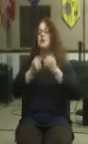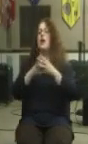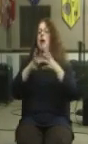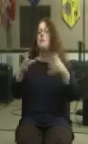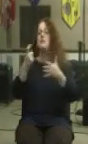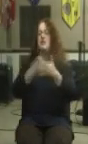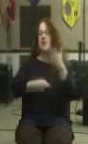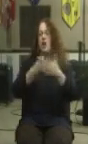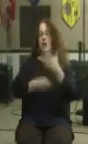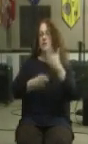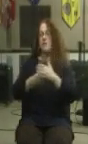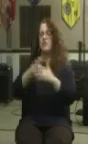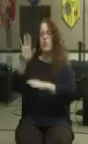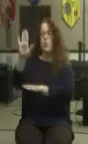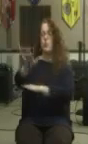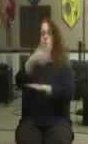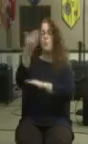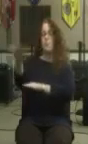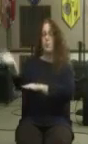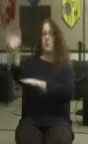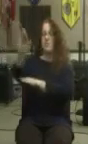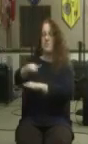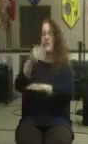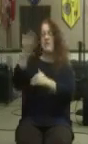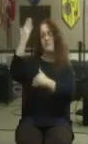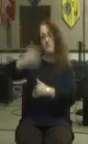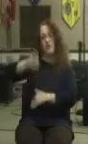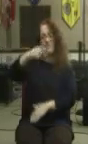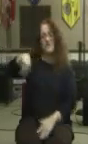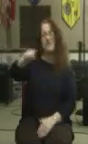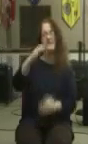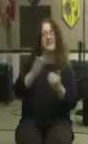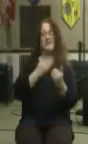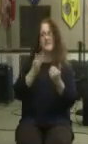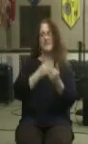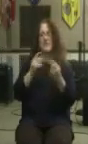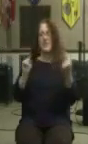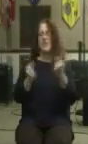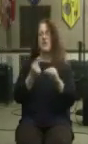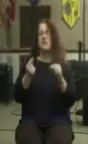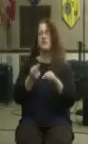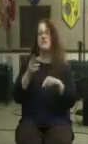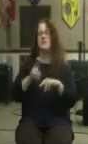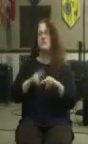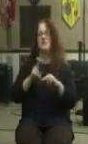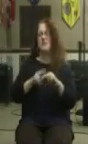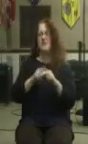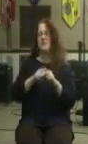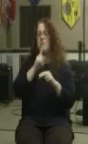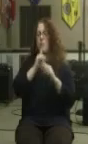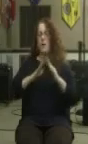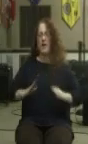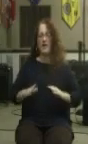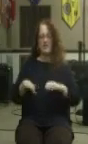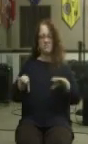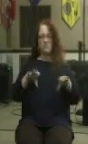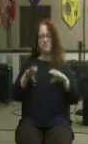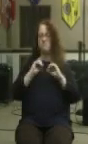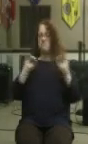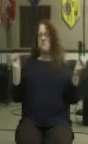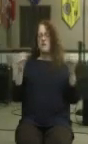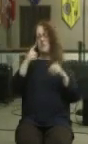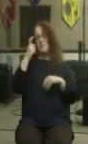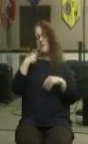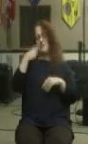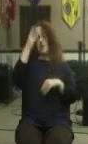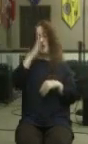wave that little banner in front of you. You don't know that. But it's easy for her to say, you know, this hurts. Let me sit down and just be